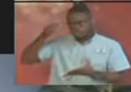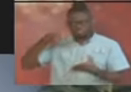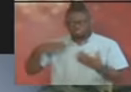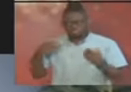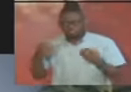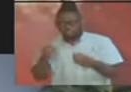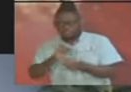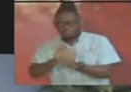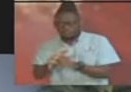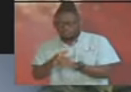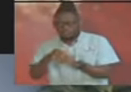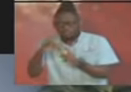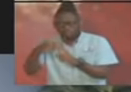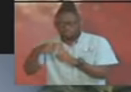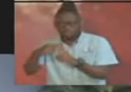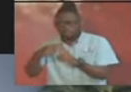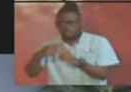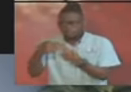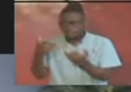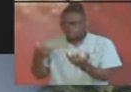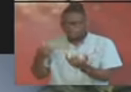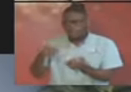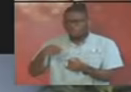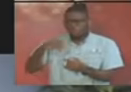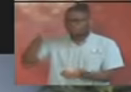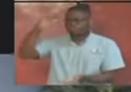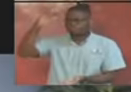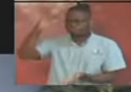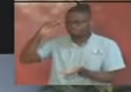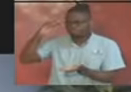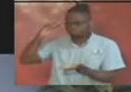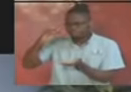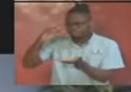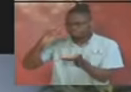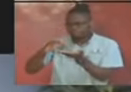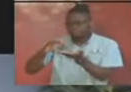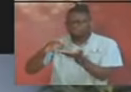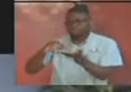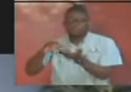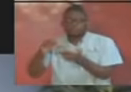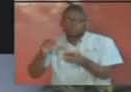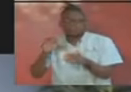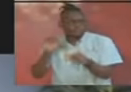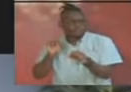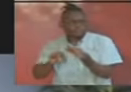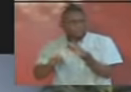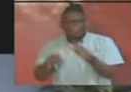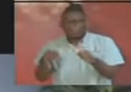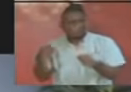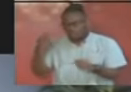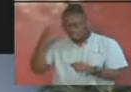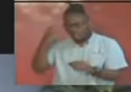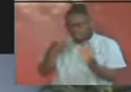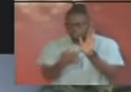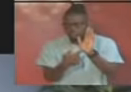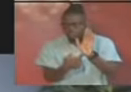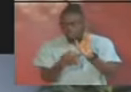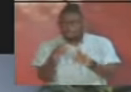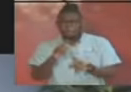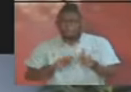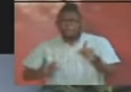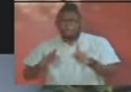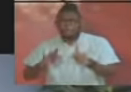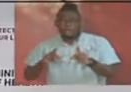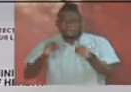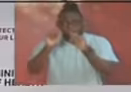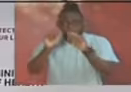significantly low. My question is whether or not this is reflective of the number of persons being tested daily for the virus. Thank you.